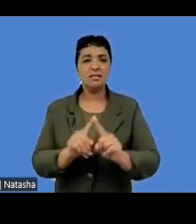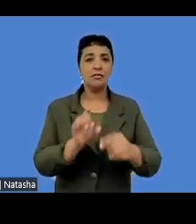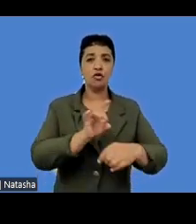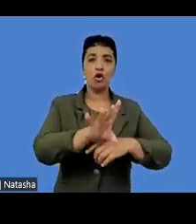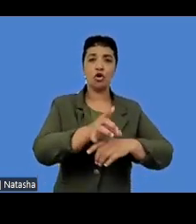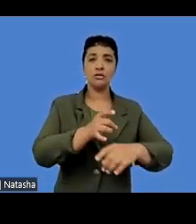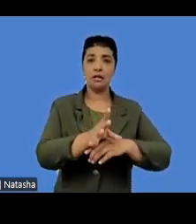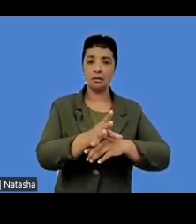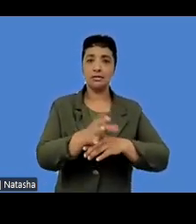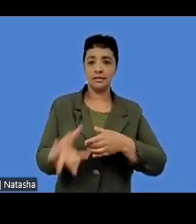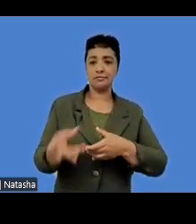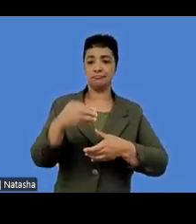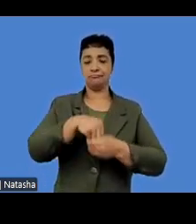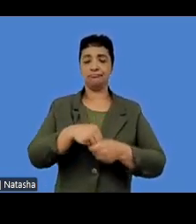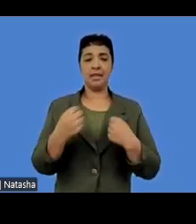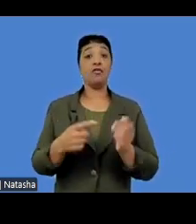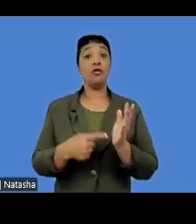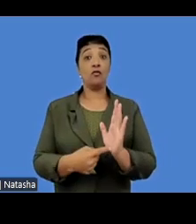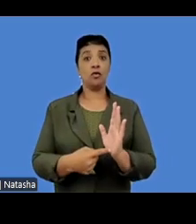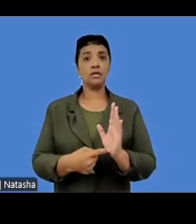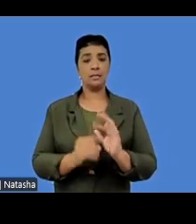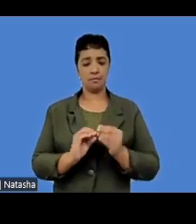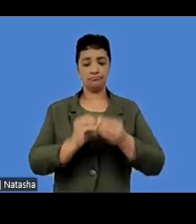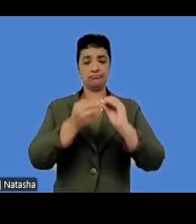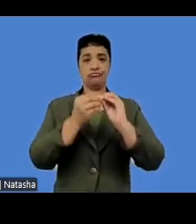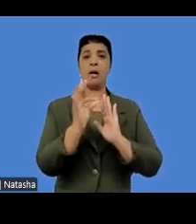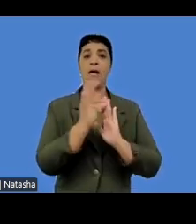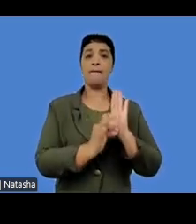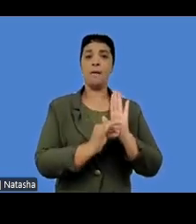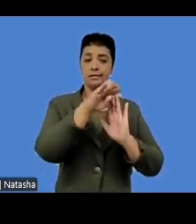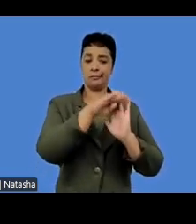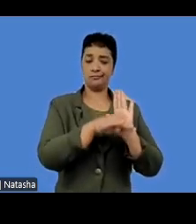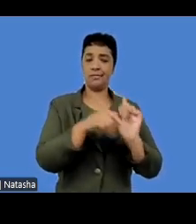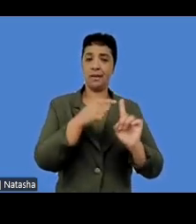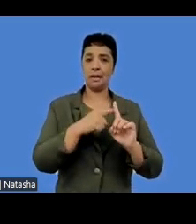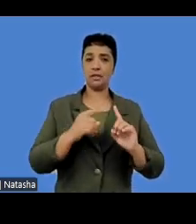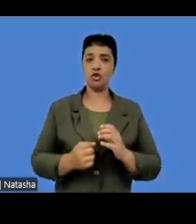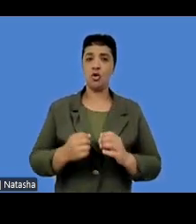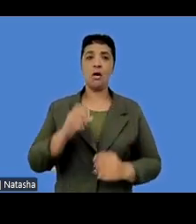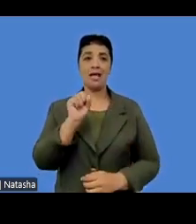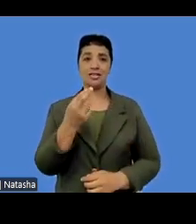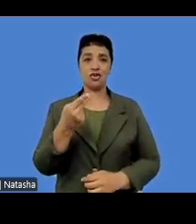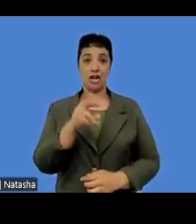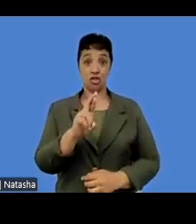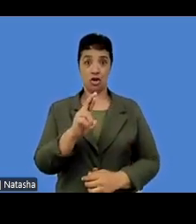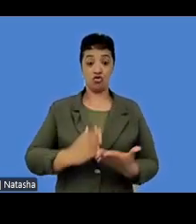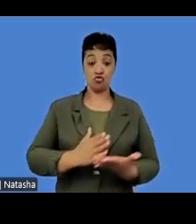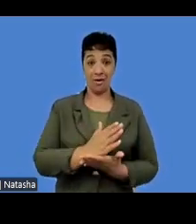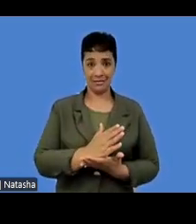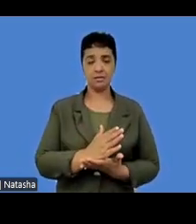roles, including developing a policy brief on reproductive health rights for women with disabilities in